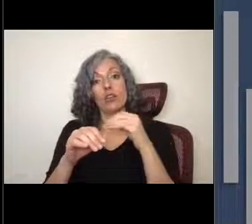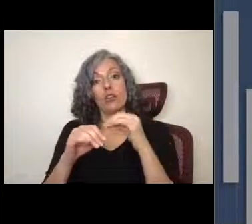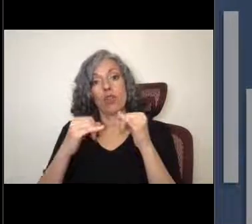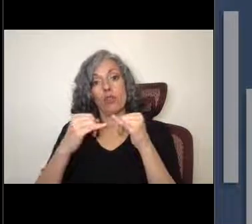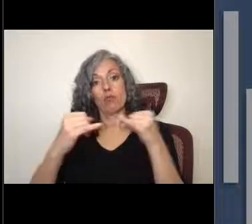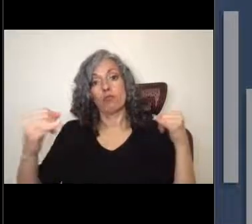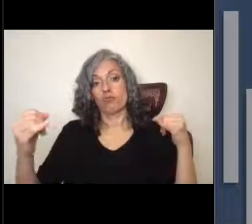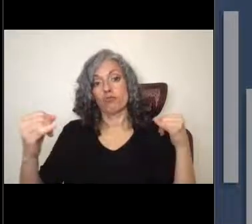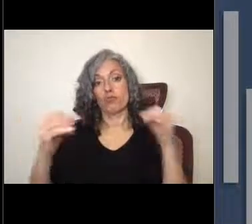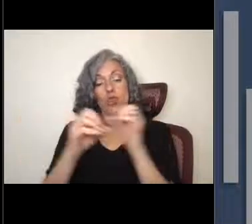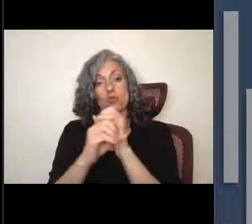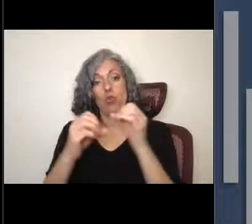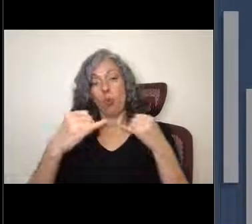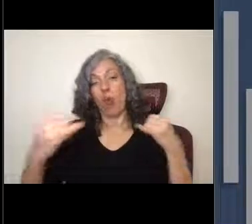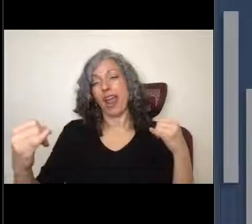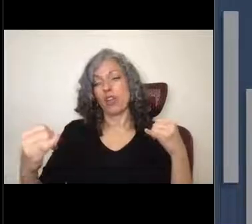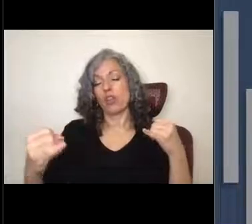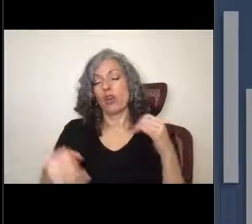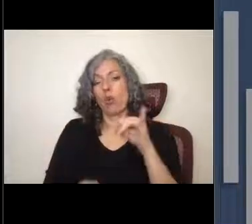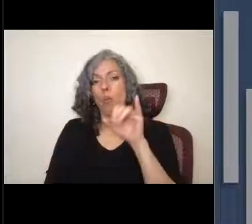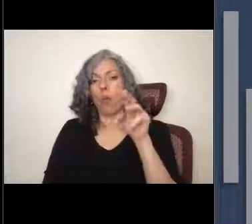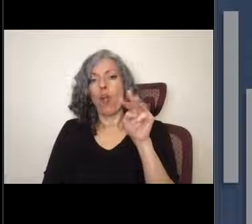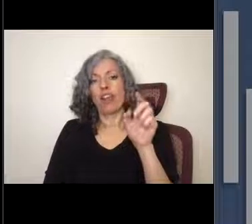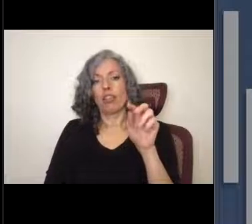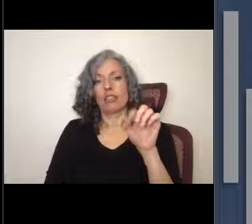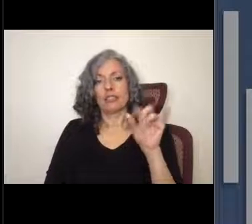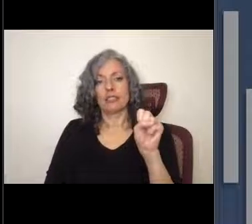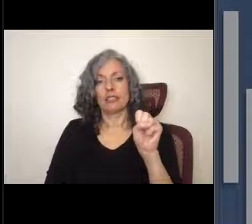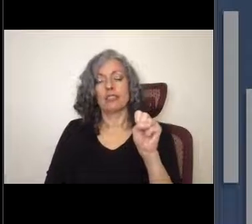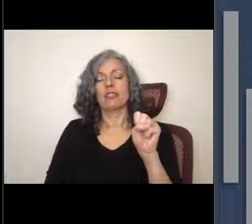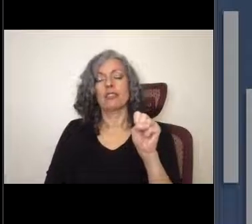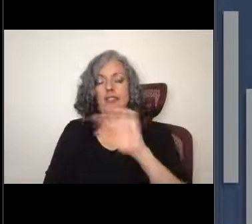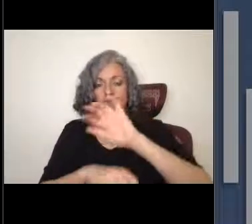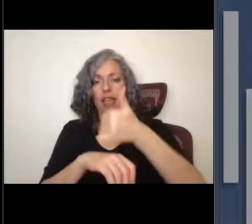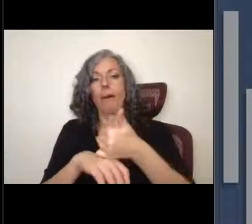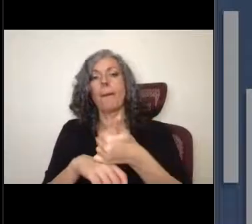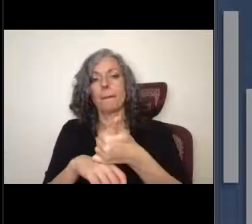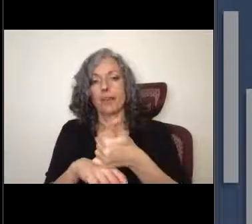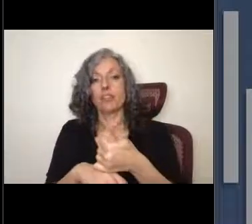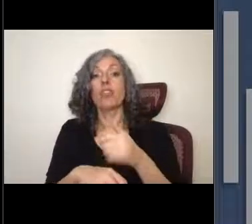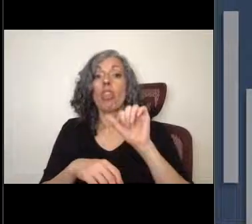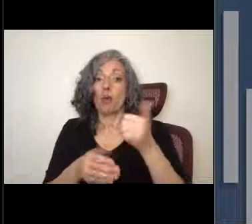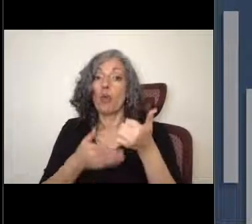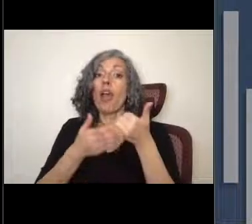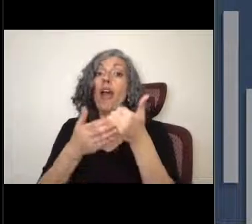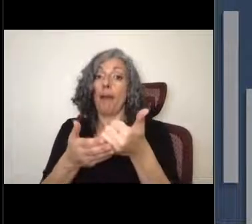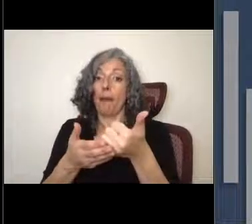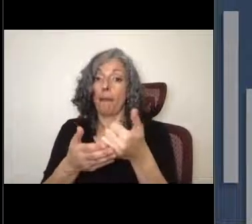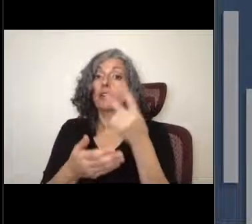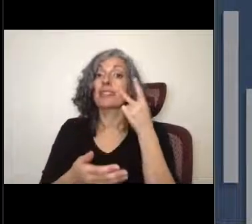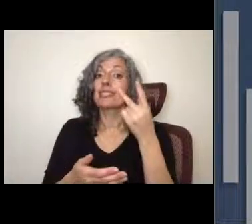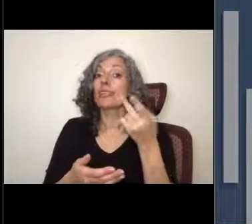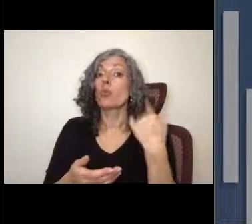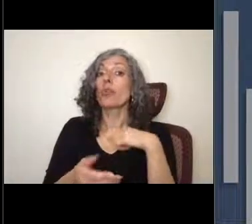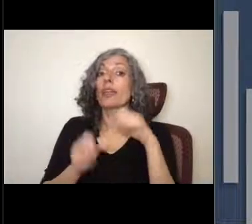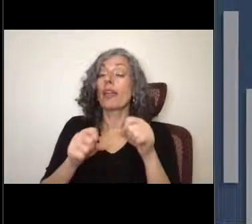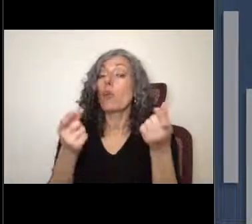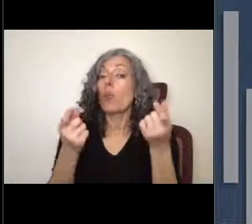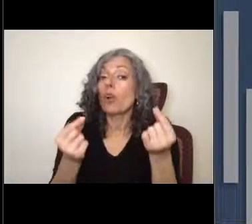that information will be transmitted to our traffic management center, and that would be very helpful. And we are going to see what we can do to